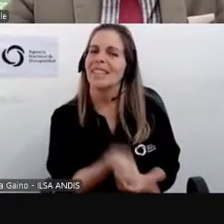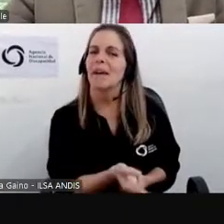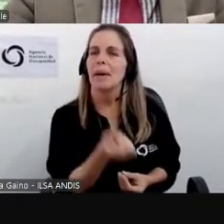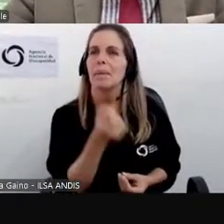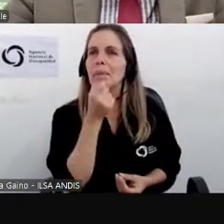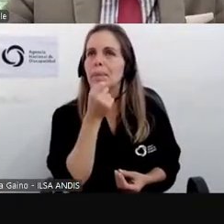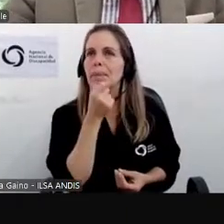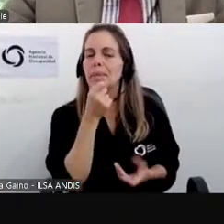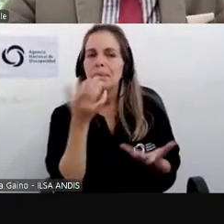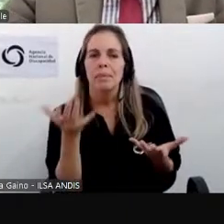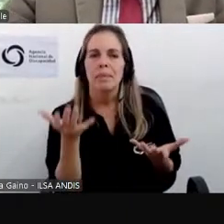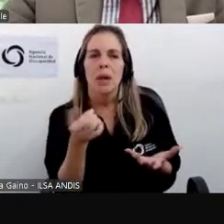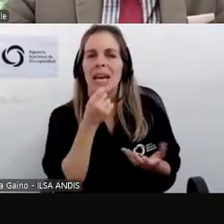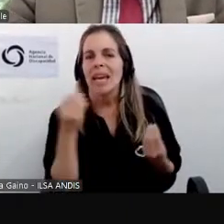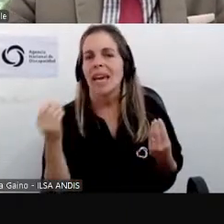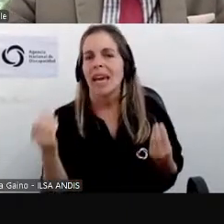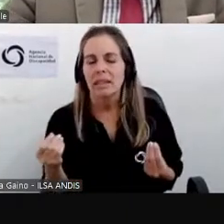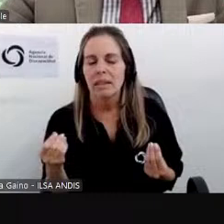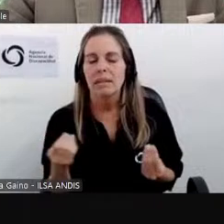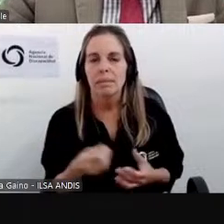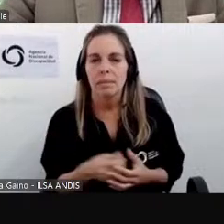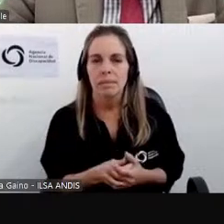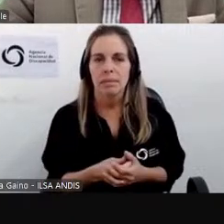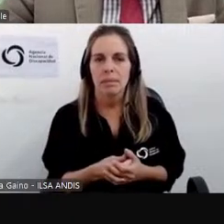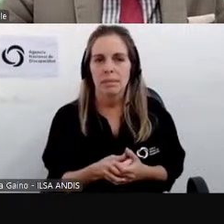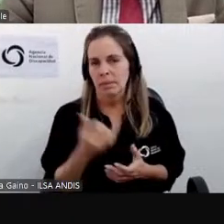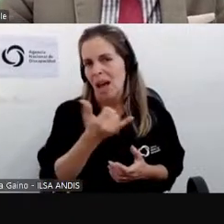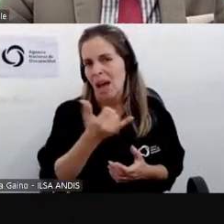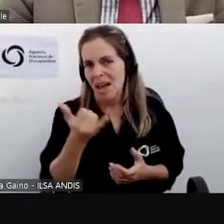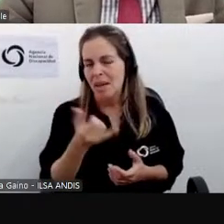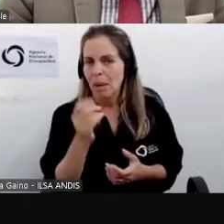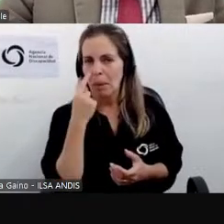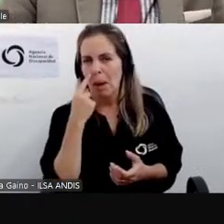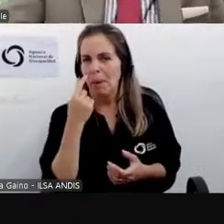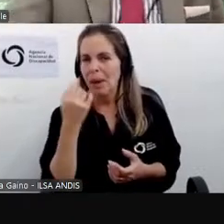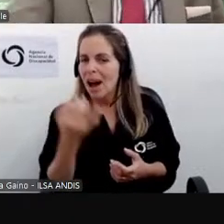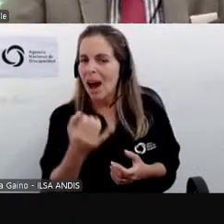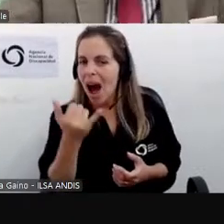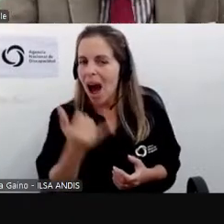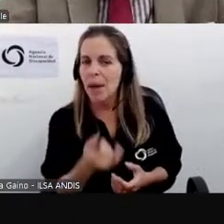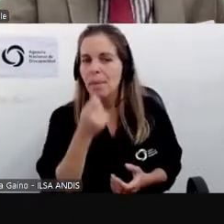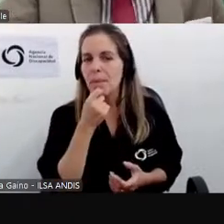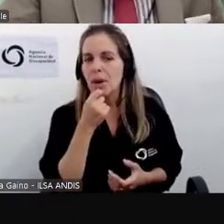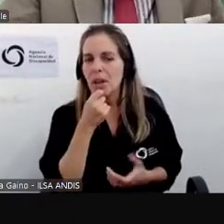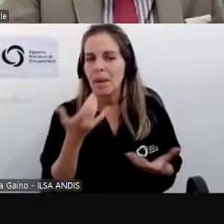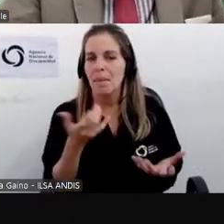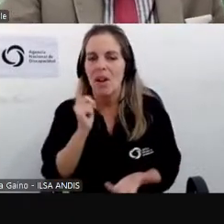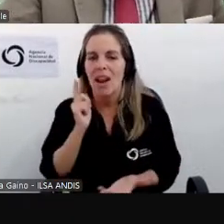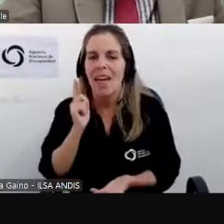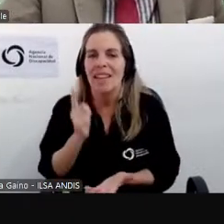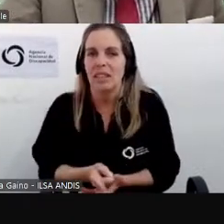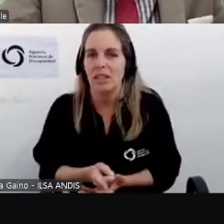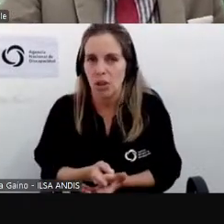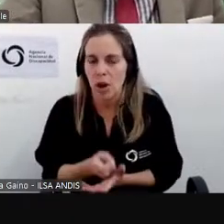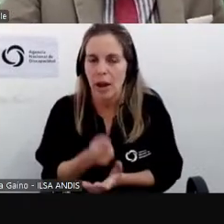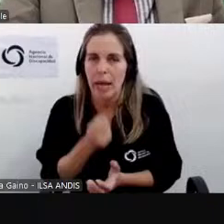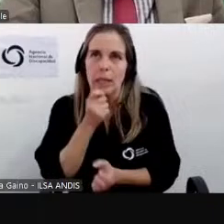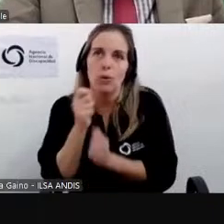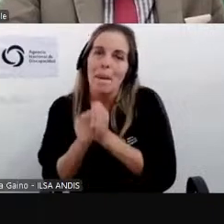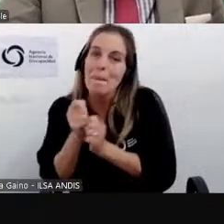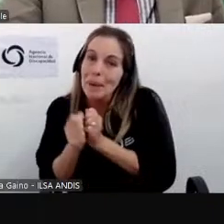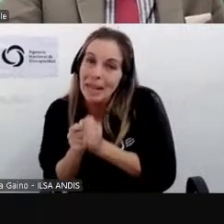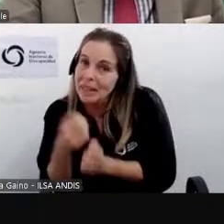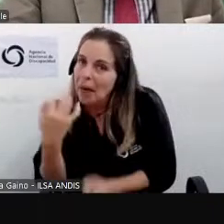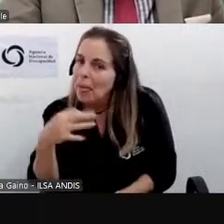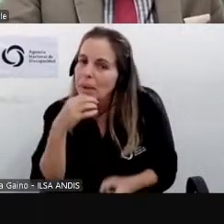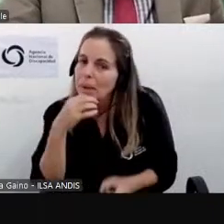cannot disregard proportionality. That is, we'll see that the steps or measures,